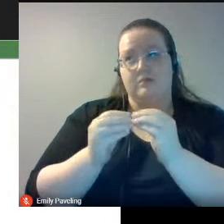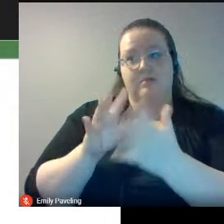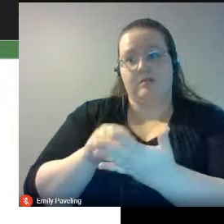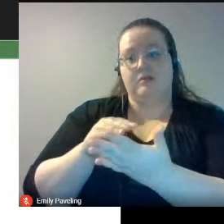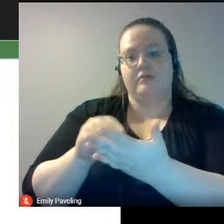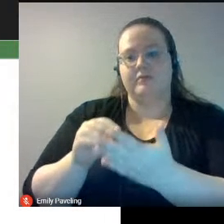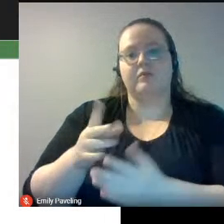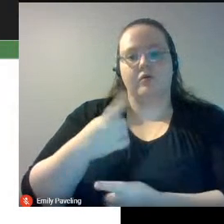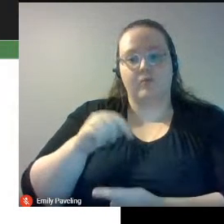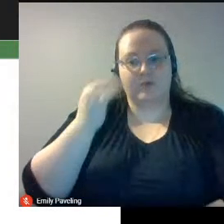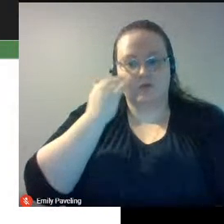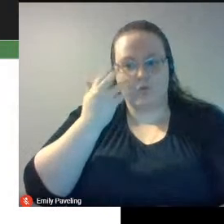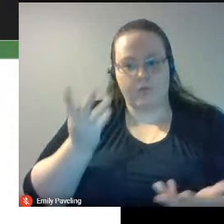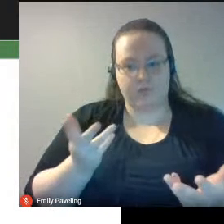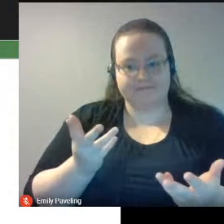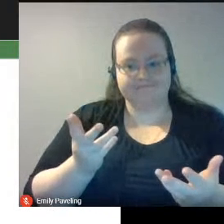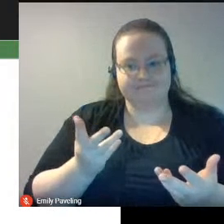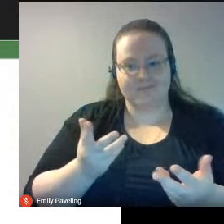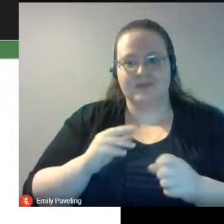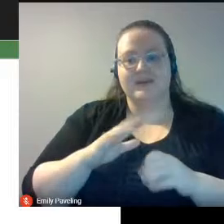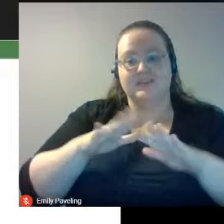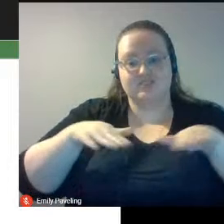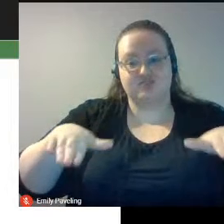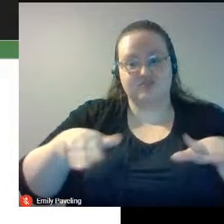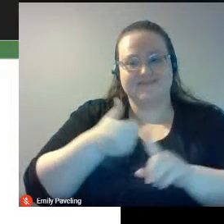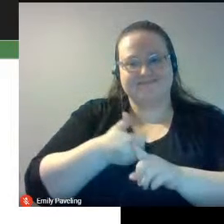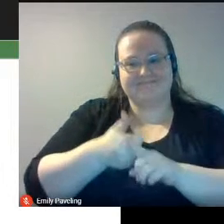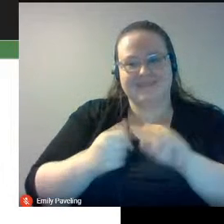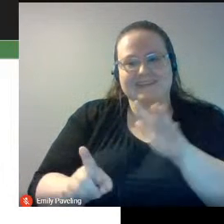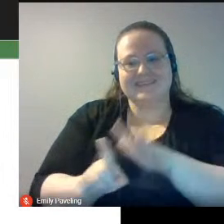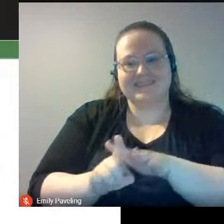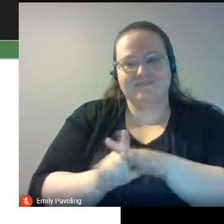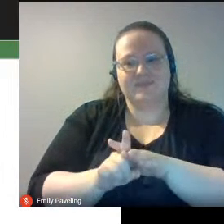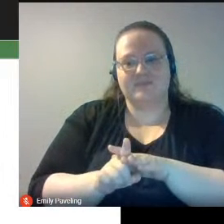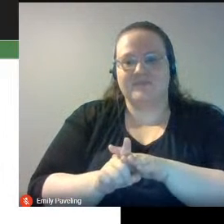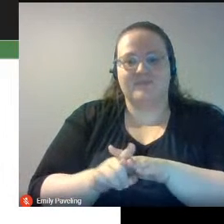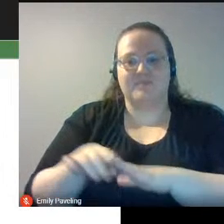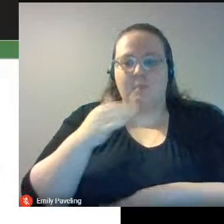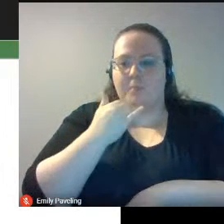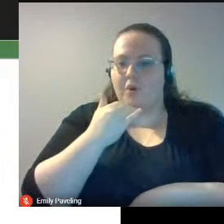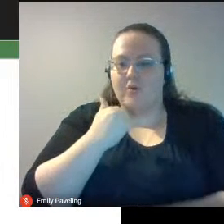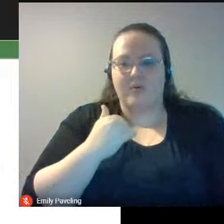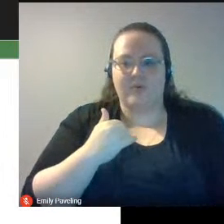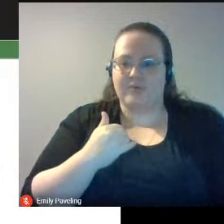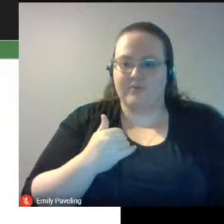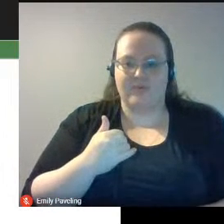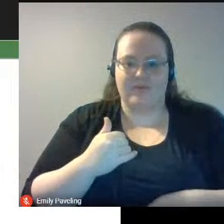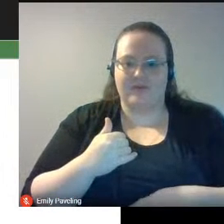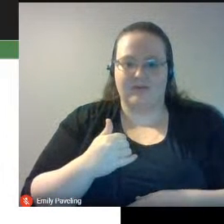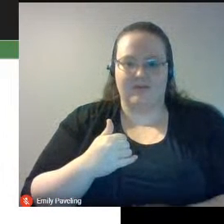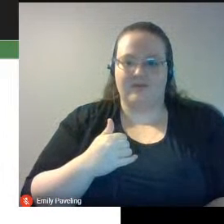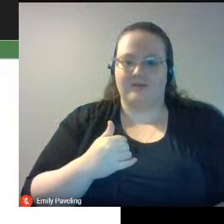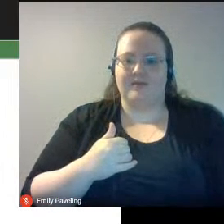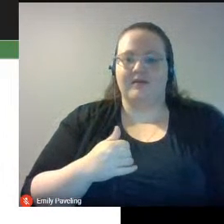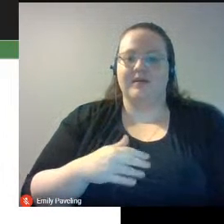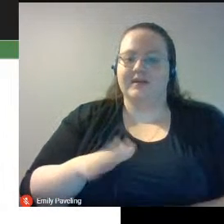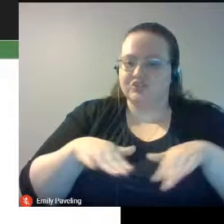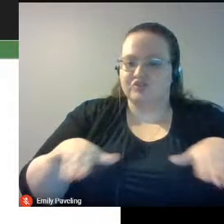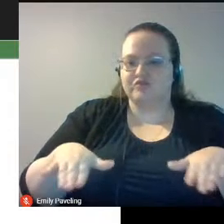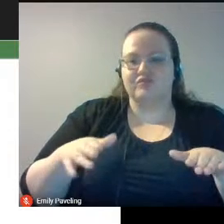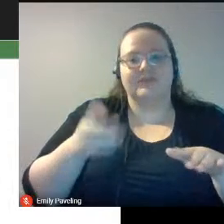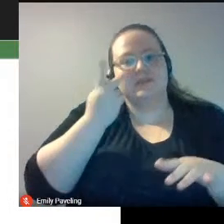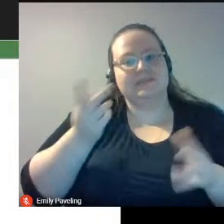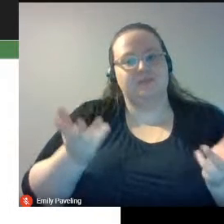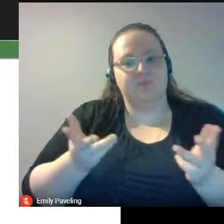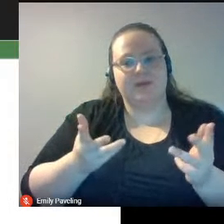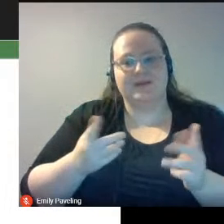infected with the virus experience mild symptoms. Common symptoms of COVID-19 among children include